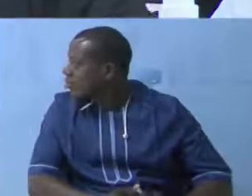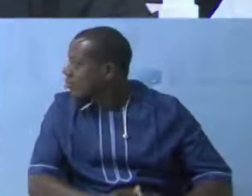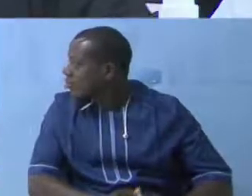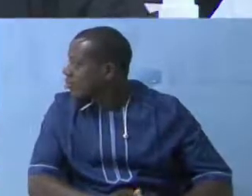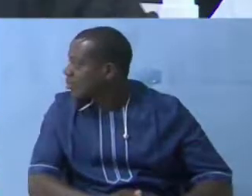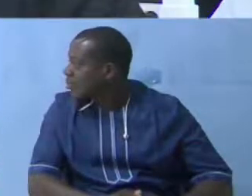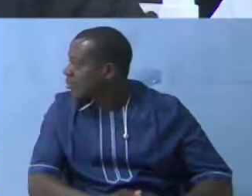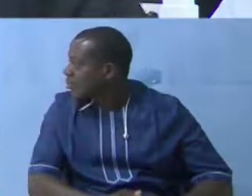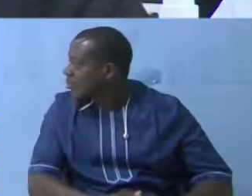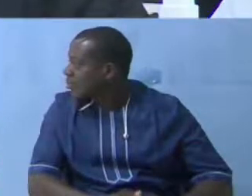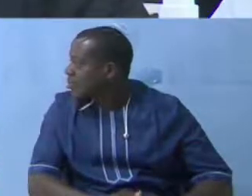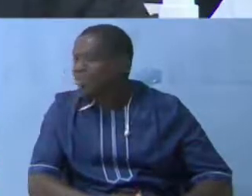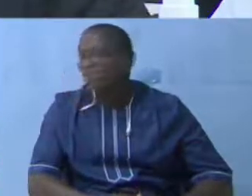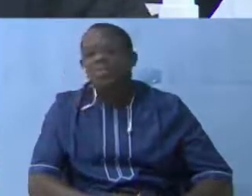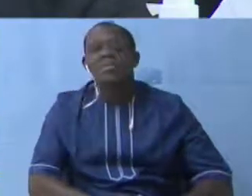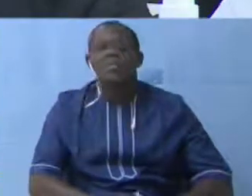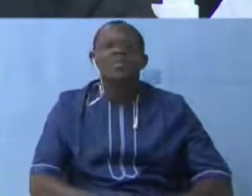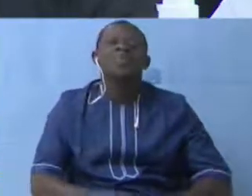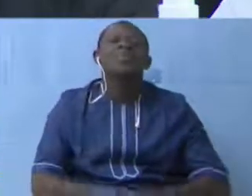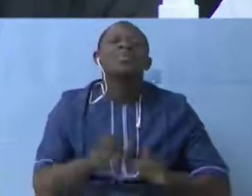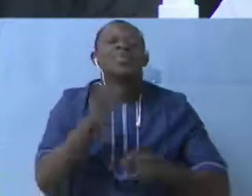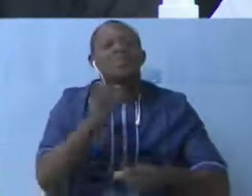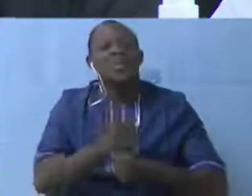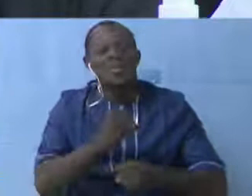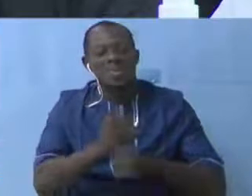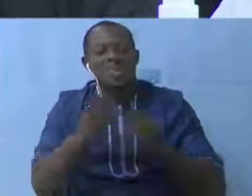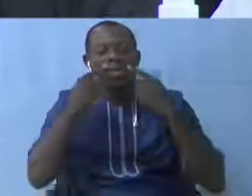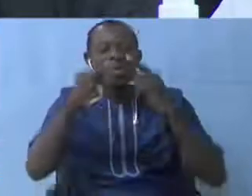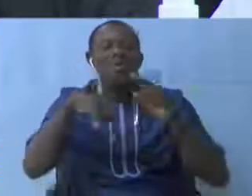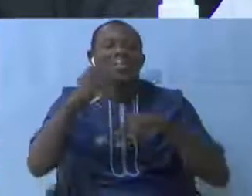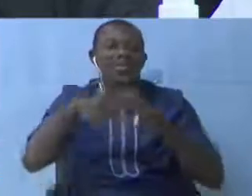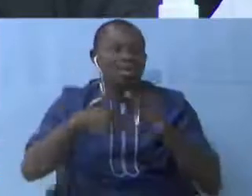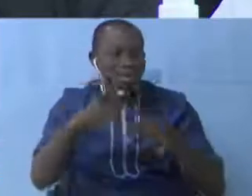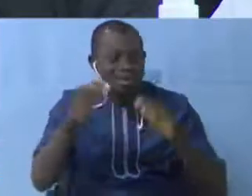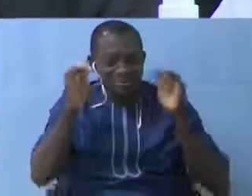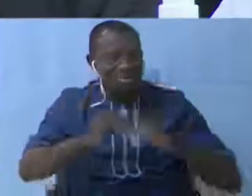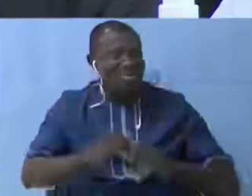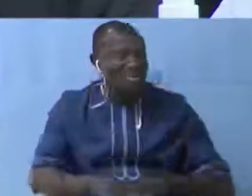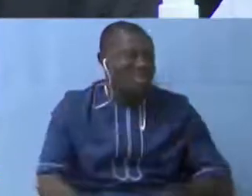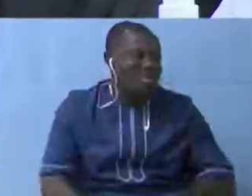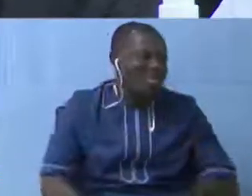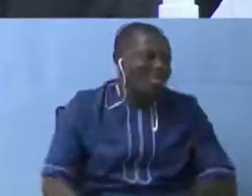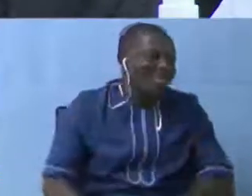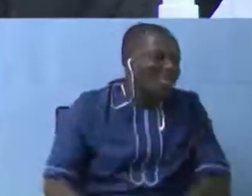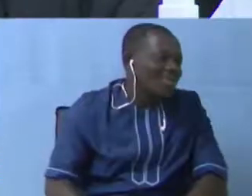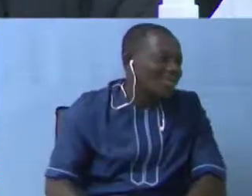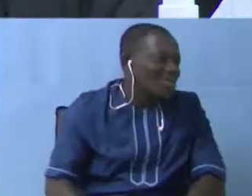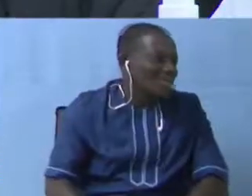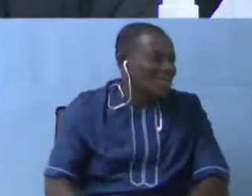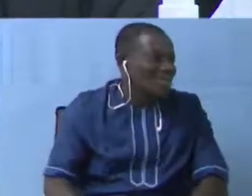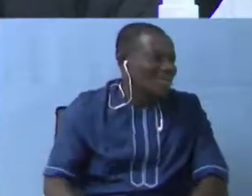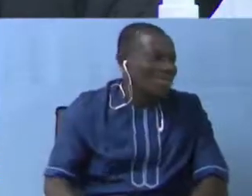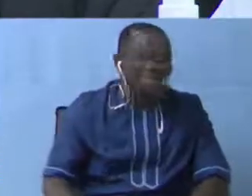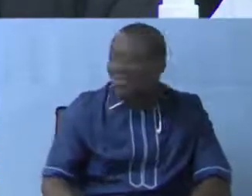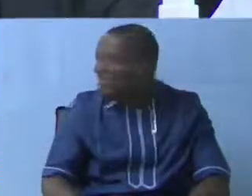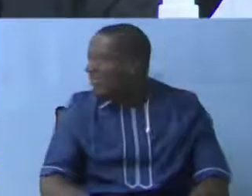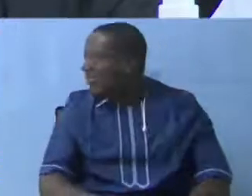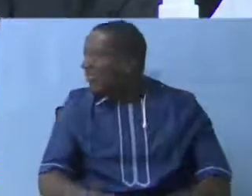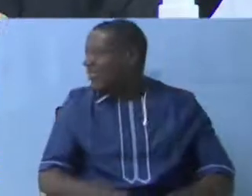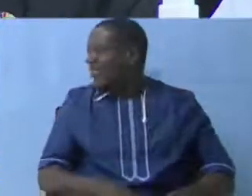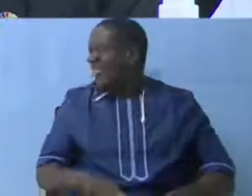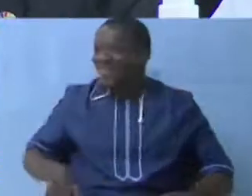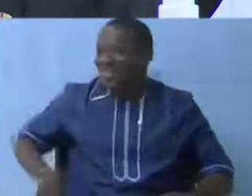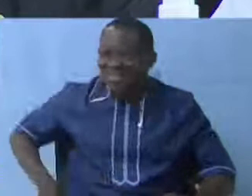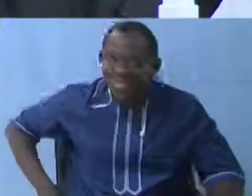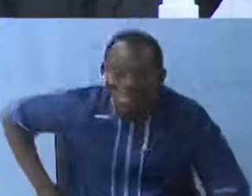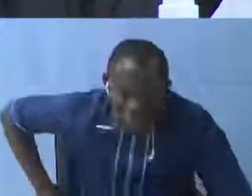We'll see you. We'll make announcement about our next meeting. Thank you all very much indeed. The meeting is adjourned. Have a nice weekend.